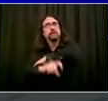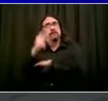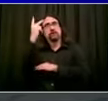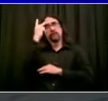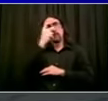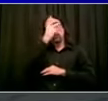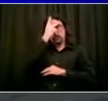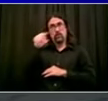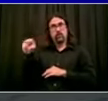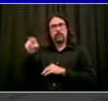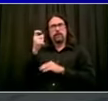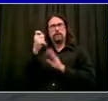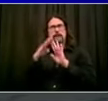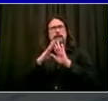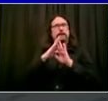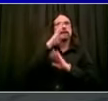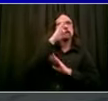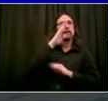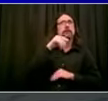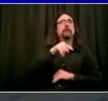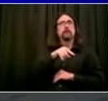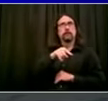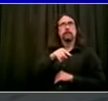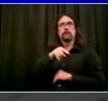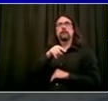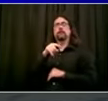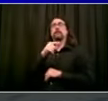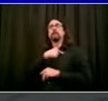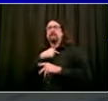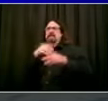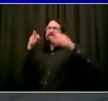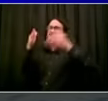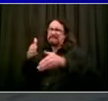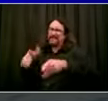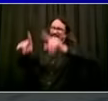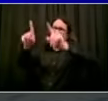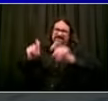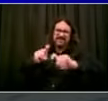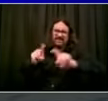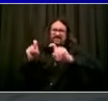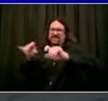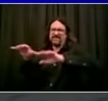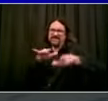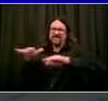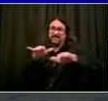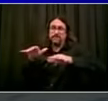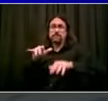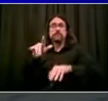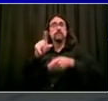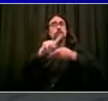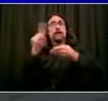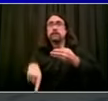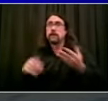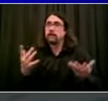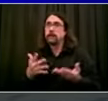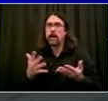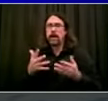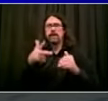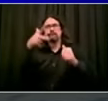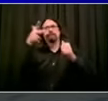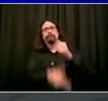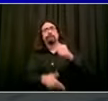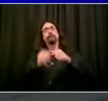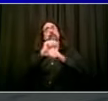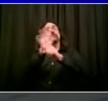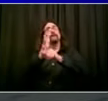1,500 tests. Now I want to tell you a little bit about how we've been able to build up our testing resources so quickly, because we have a few innovative and